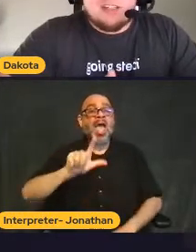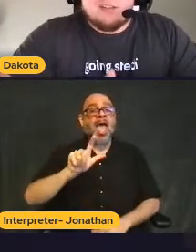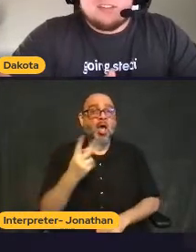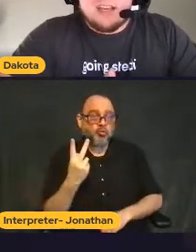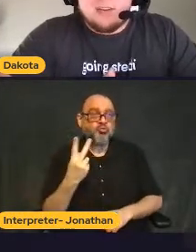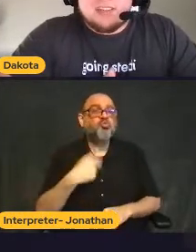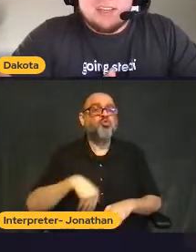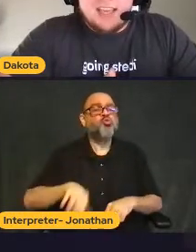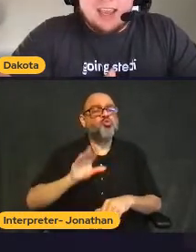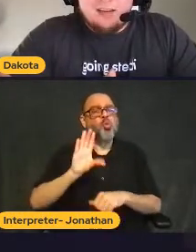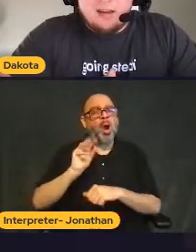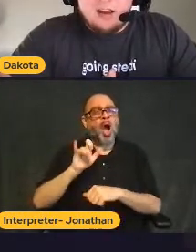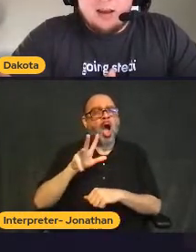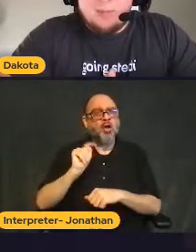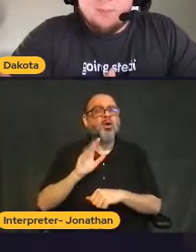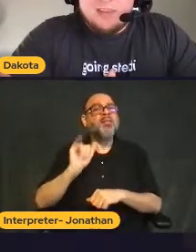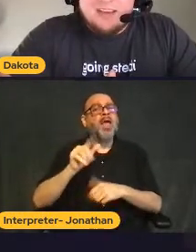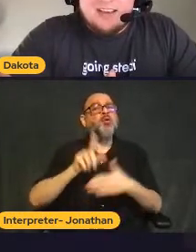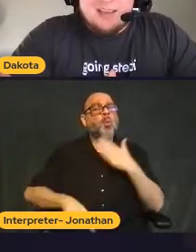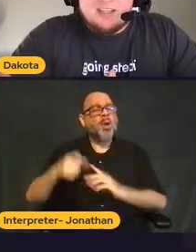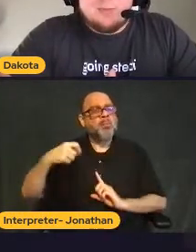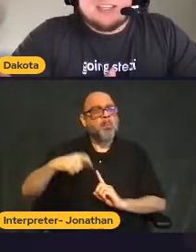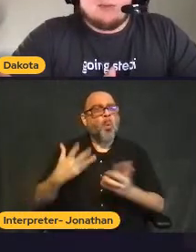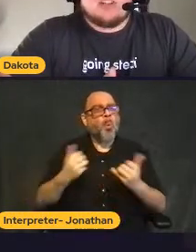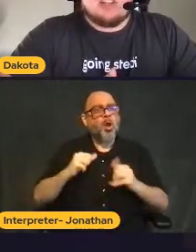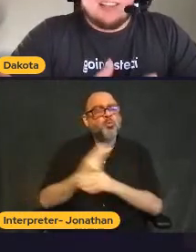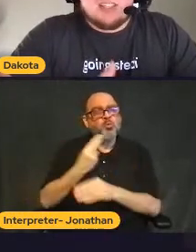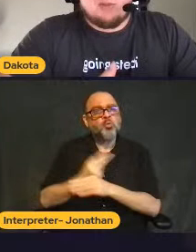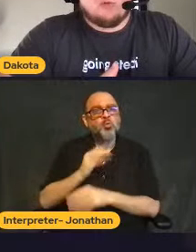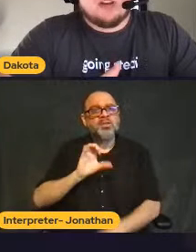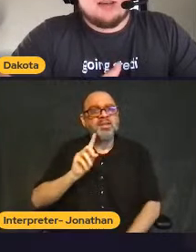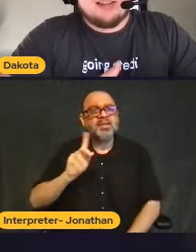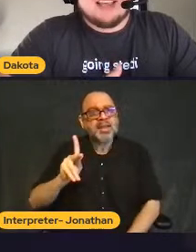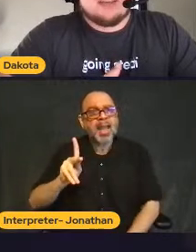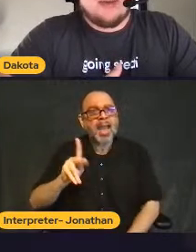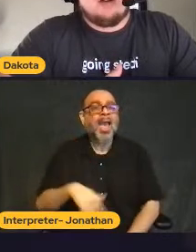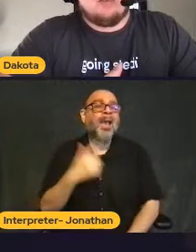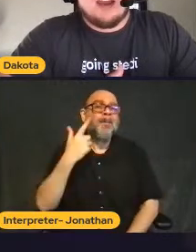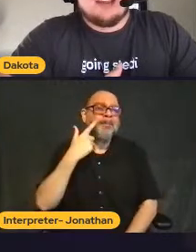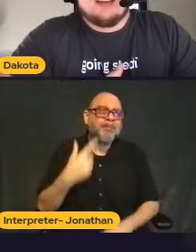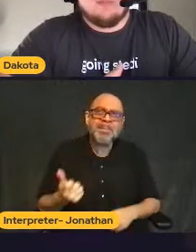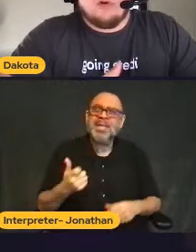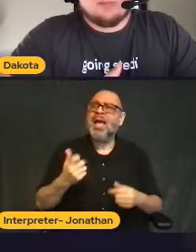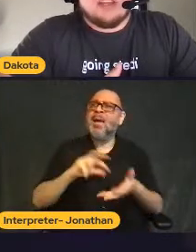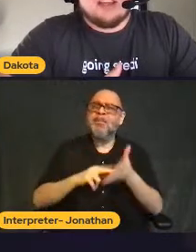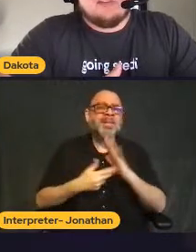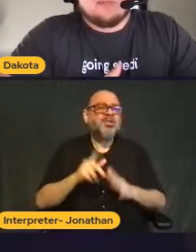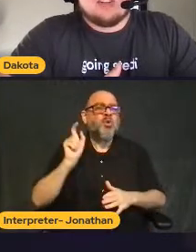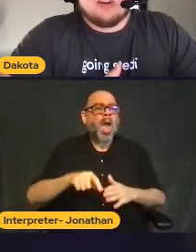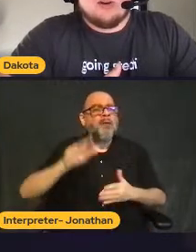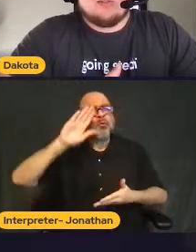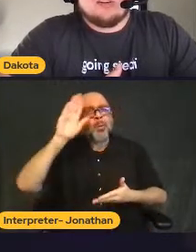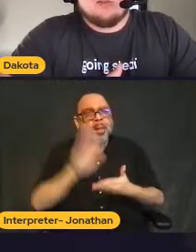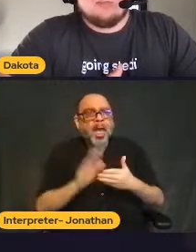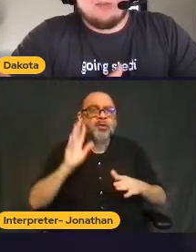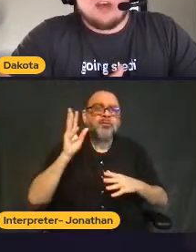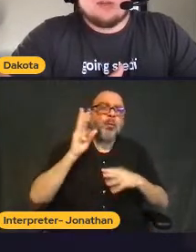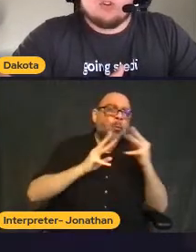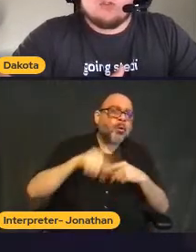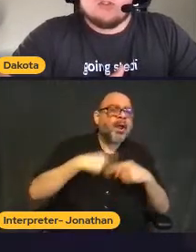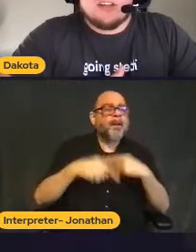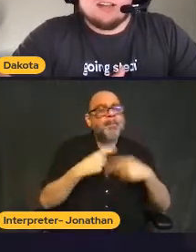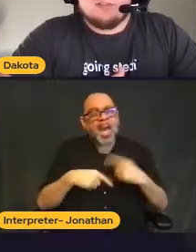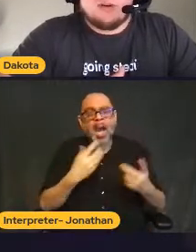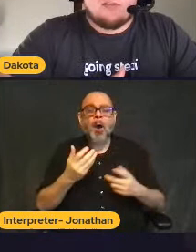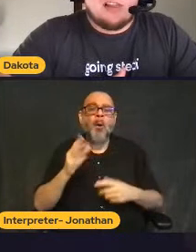me to wanting to use the AWS CDK. Just because they let you worry less about writing like boilerplate CloudFormation code,